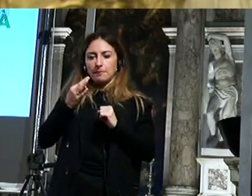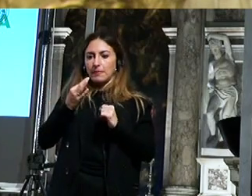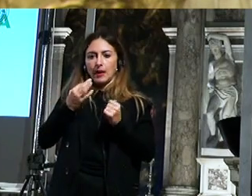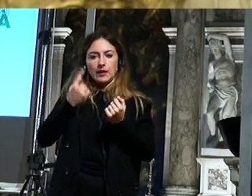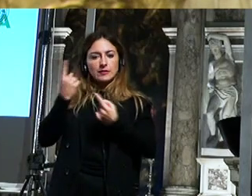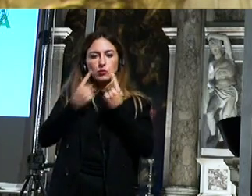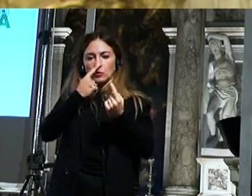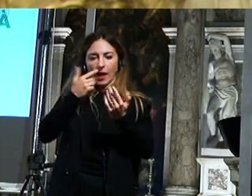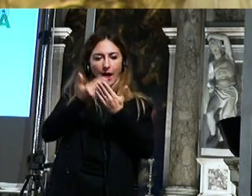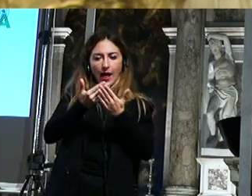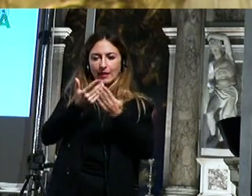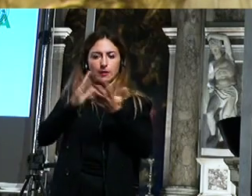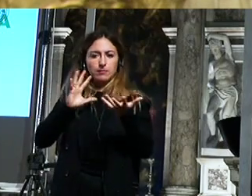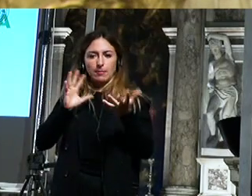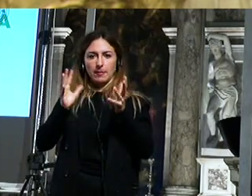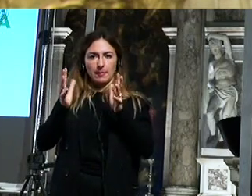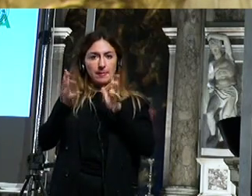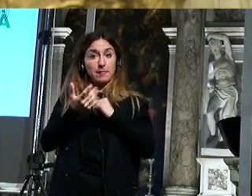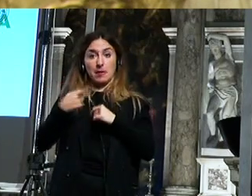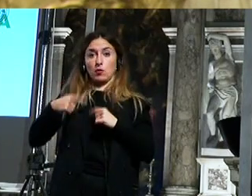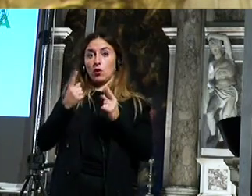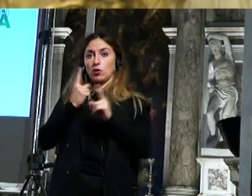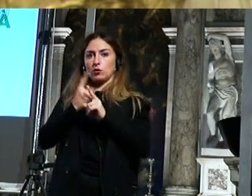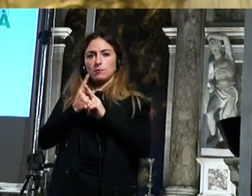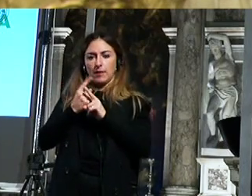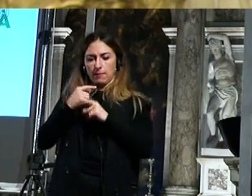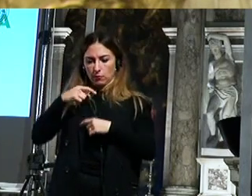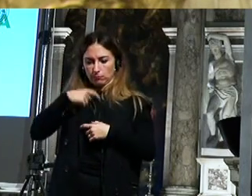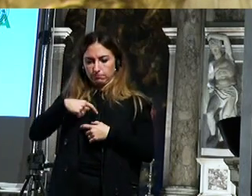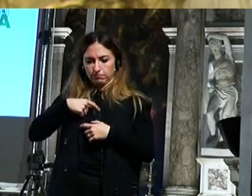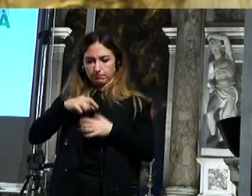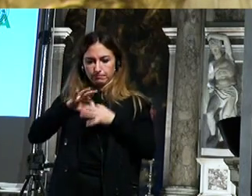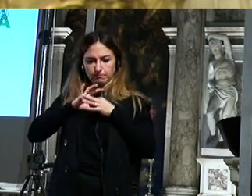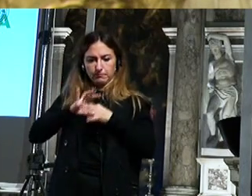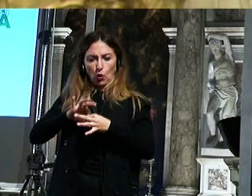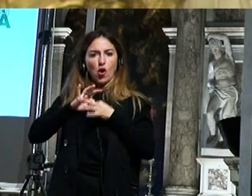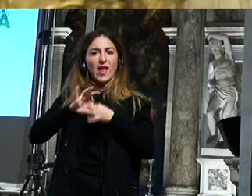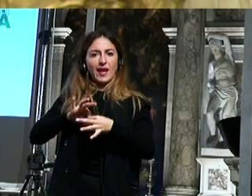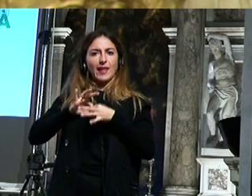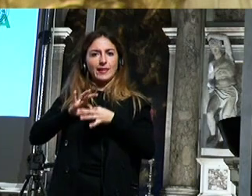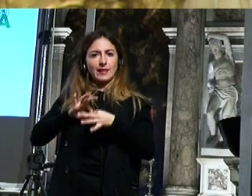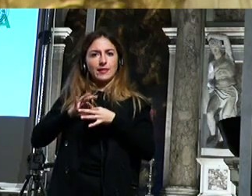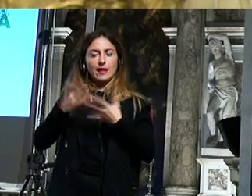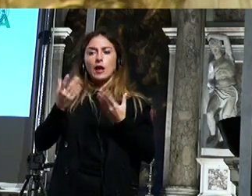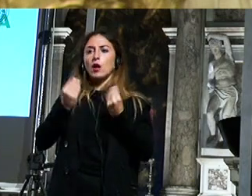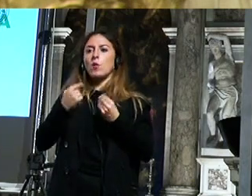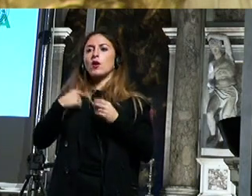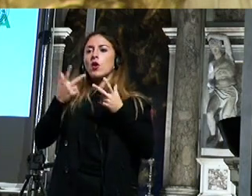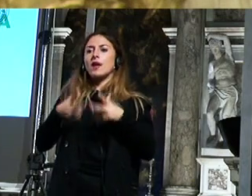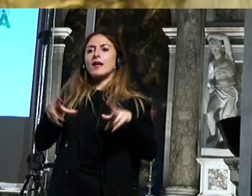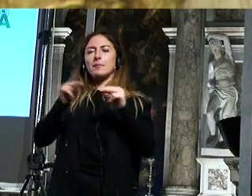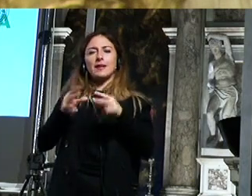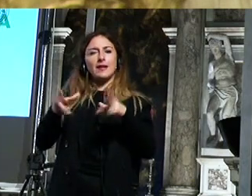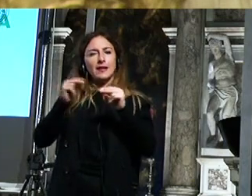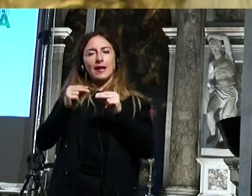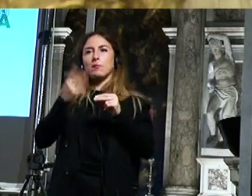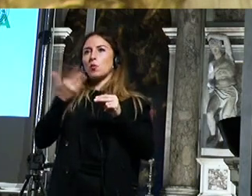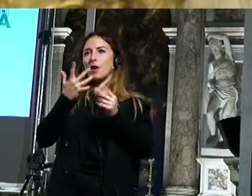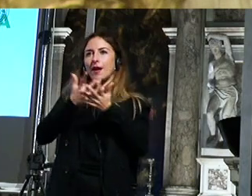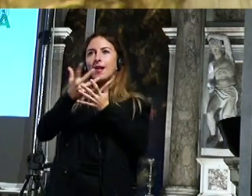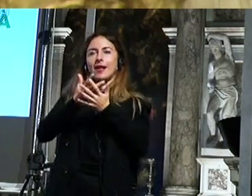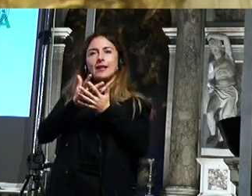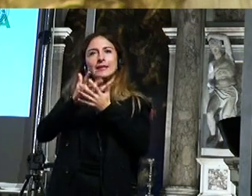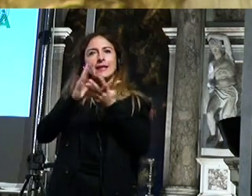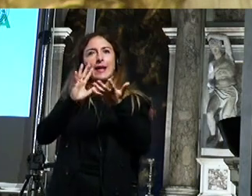sense of coherence in ourselves. And so when we remember things, we're altering them in order to produce